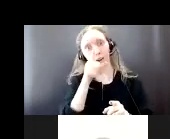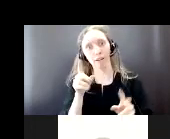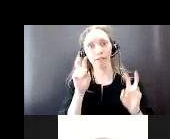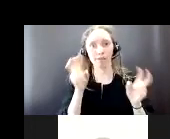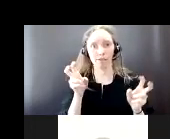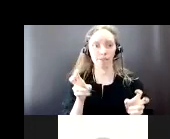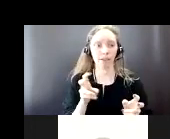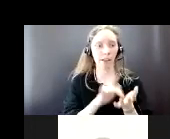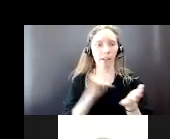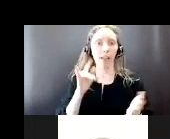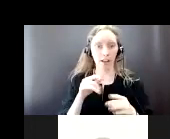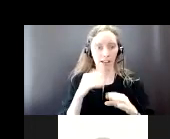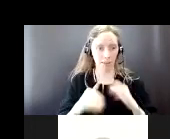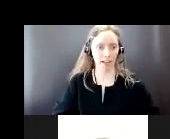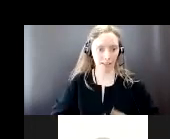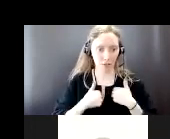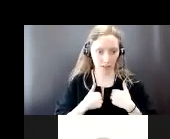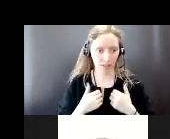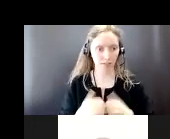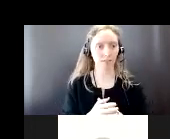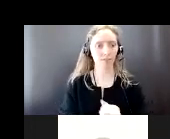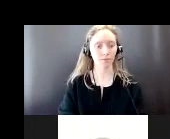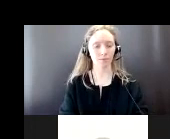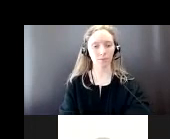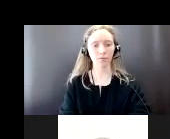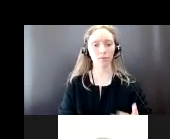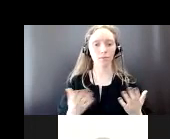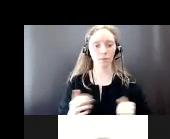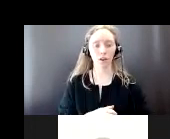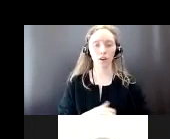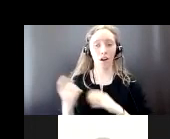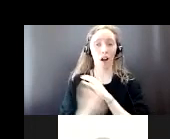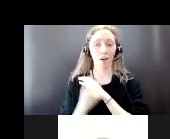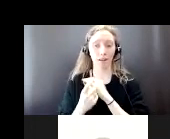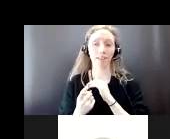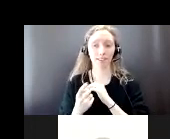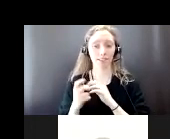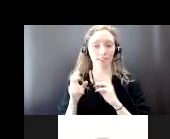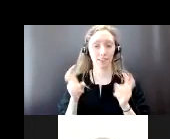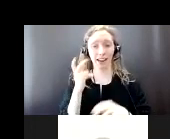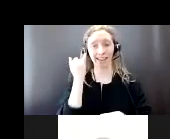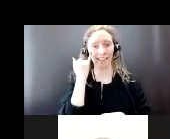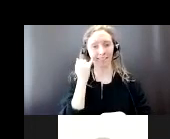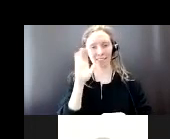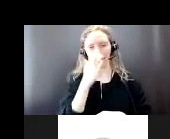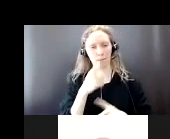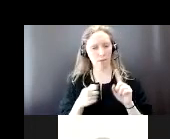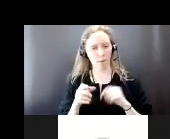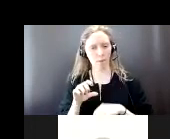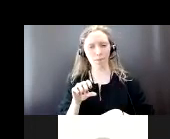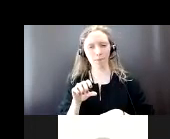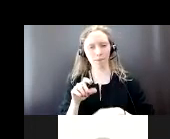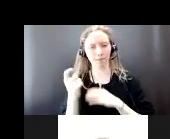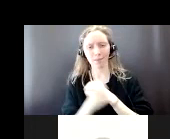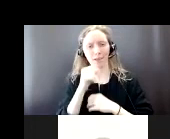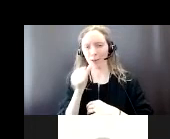Email compromise, important. One common email we see through email compromises is, you know, you